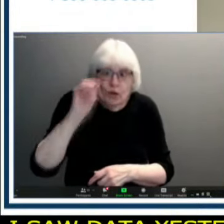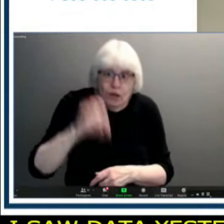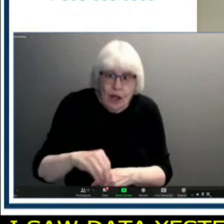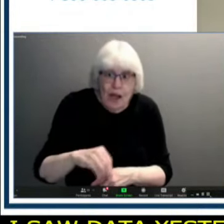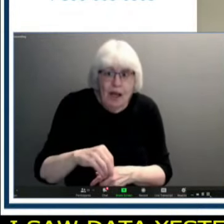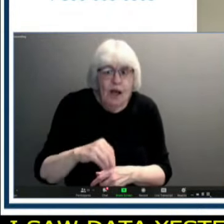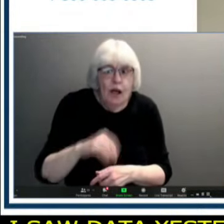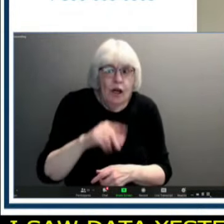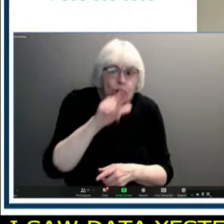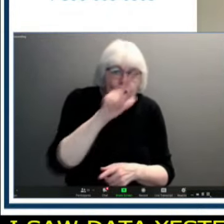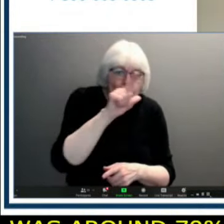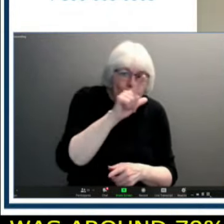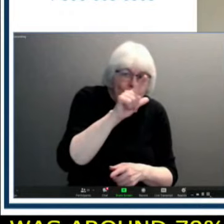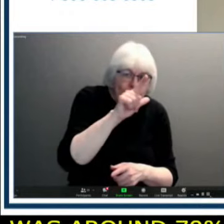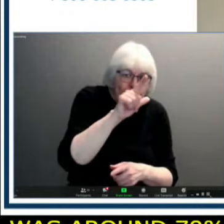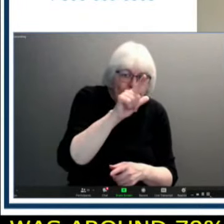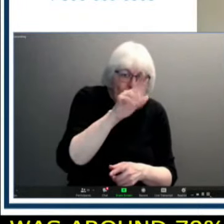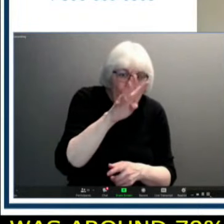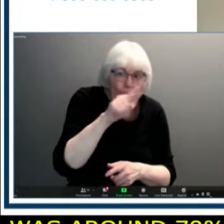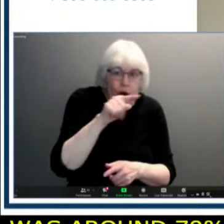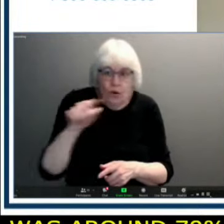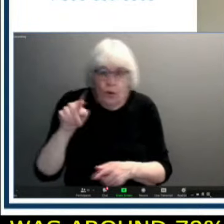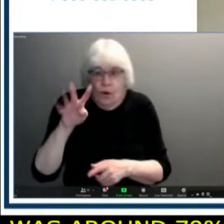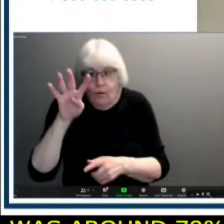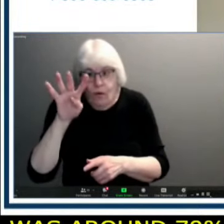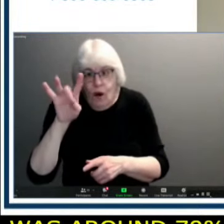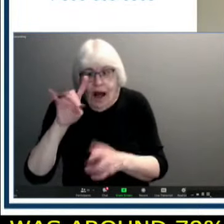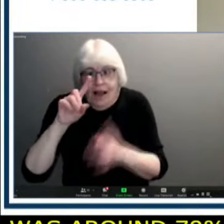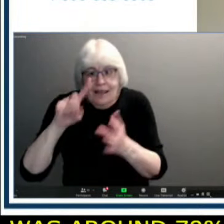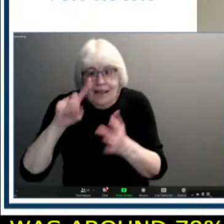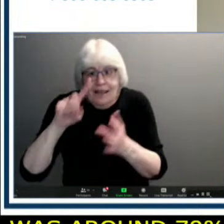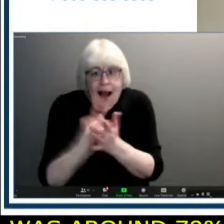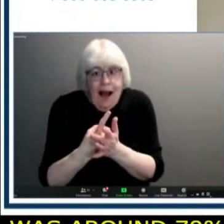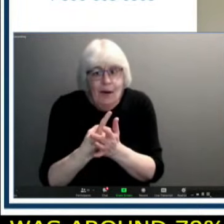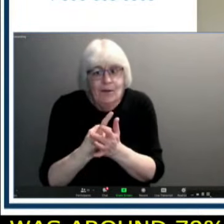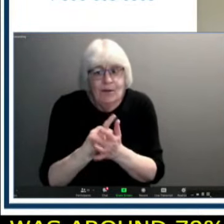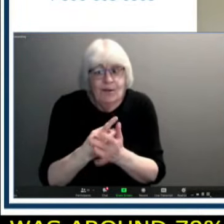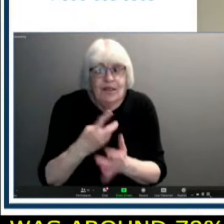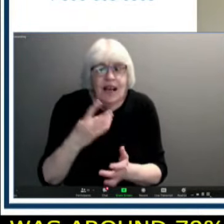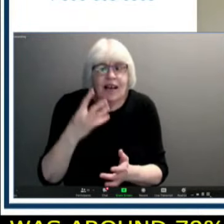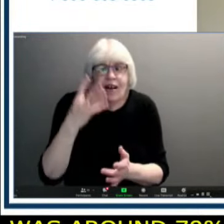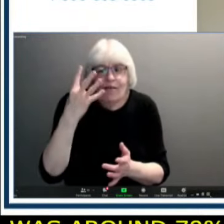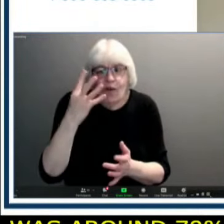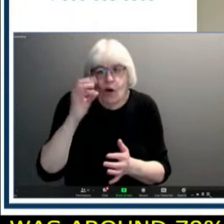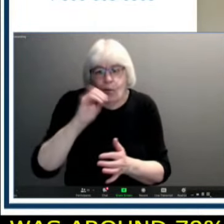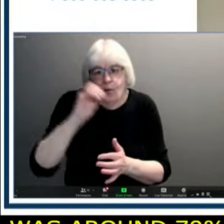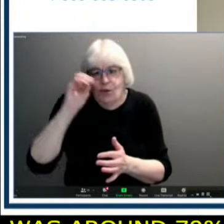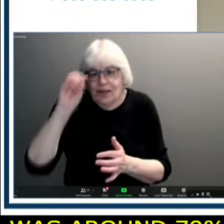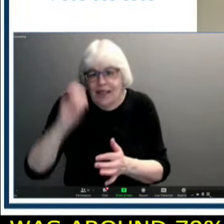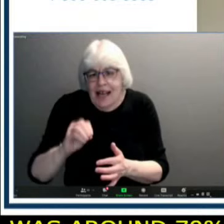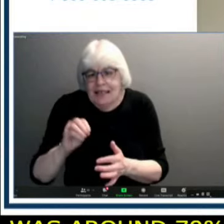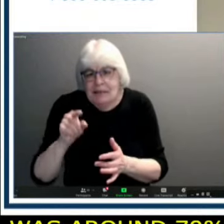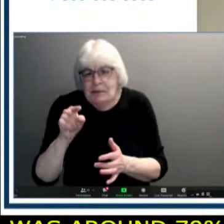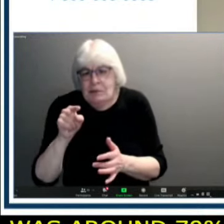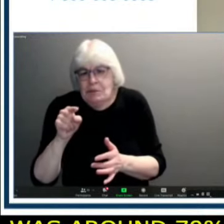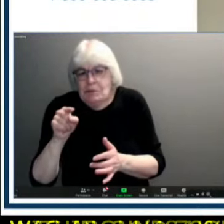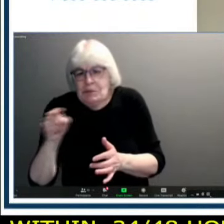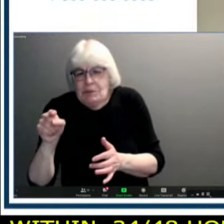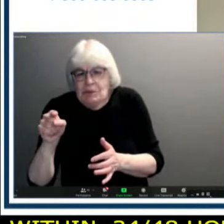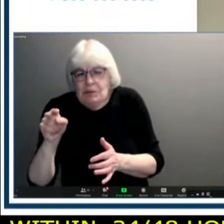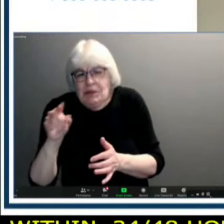about another 4% that between 42 and 72 hours. A very, very small percentage were beyond